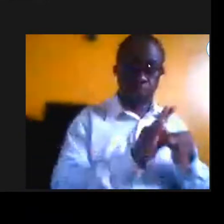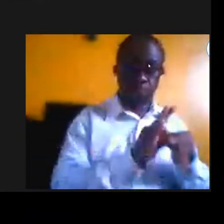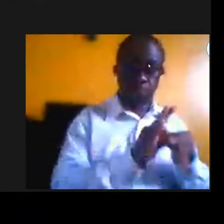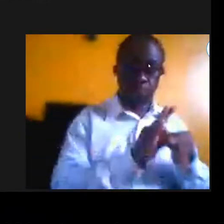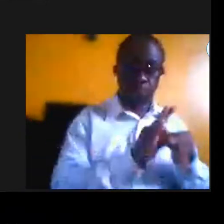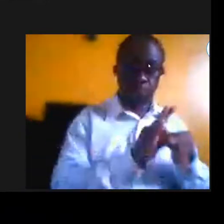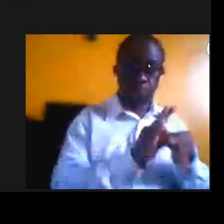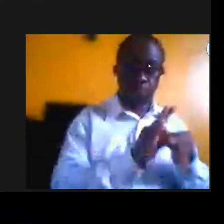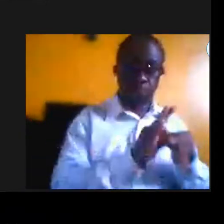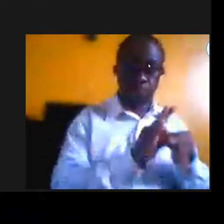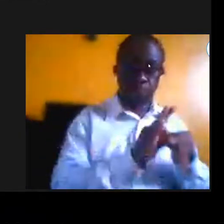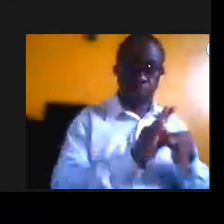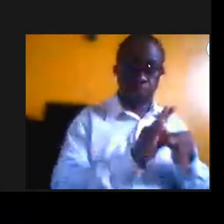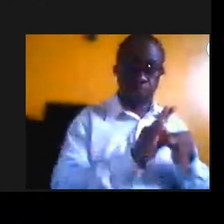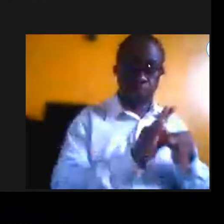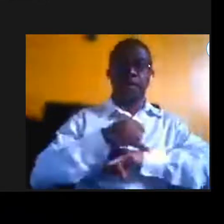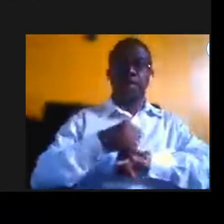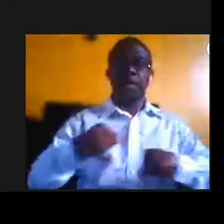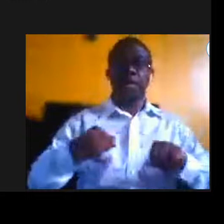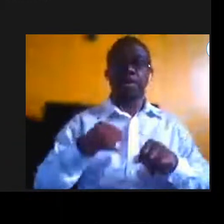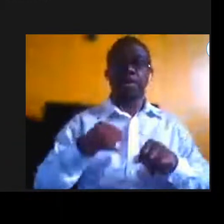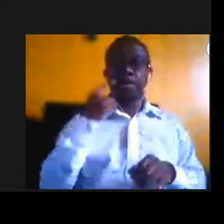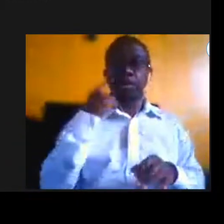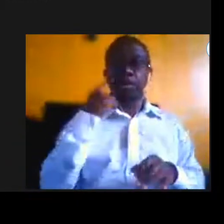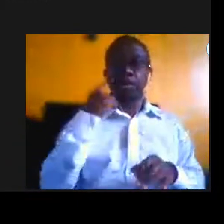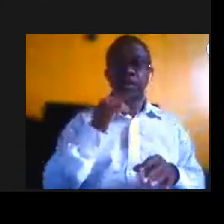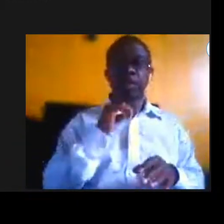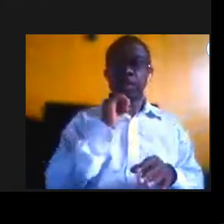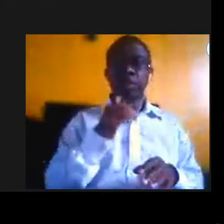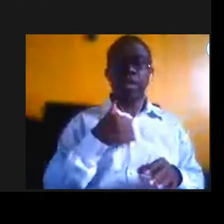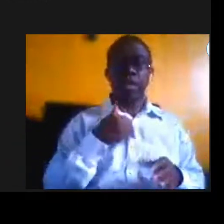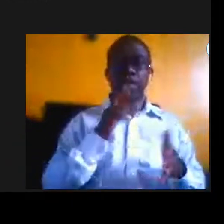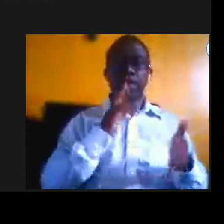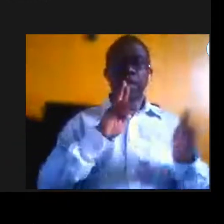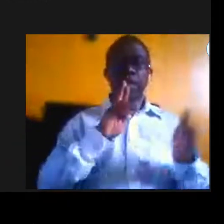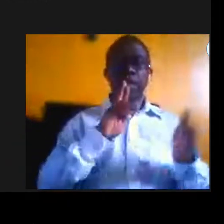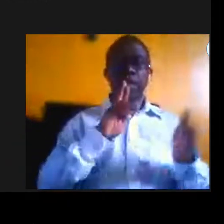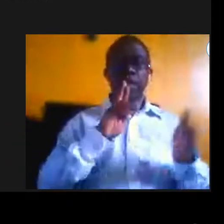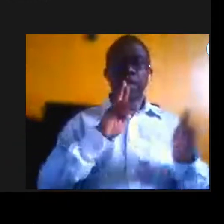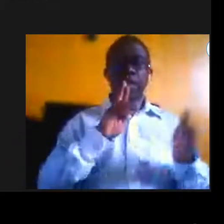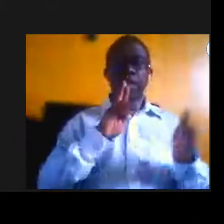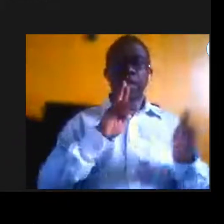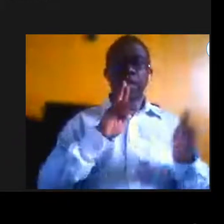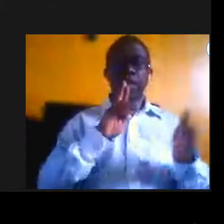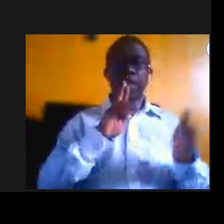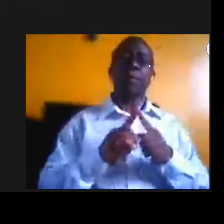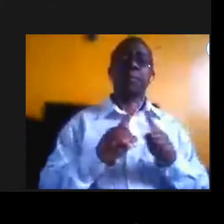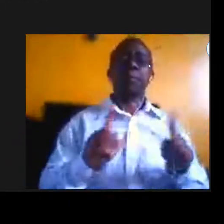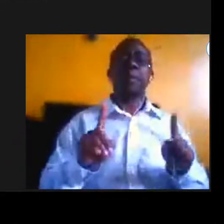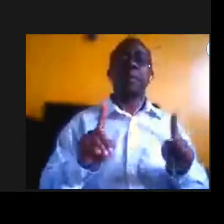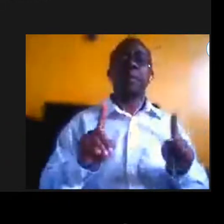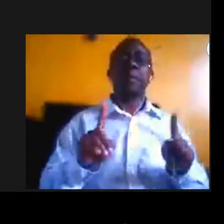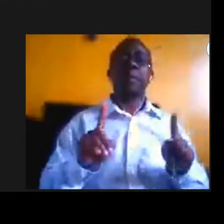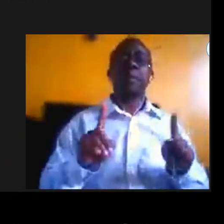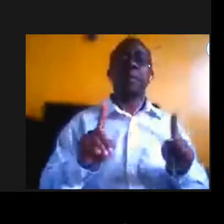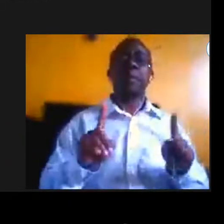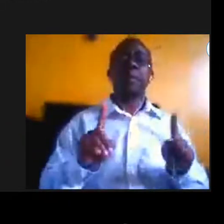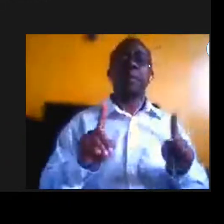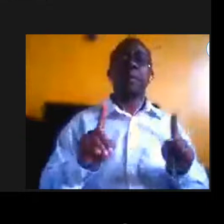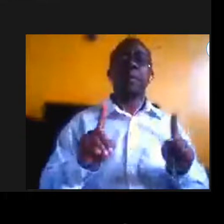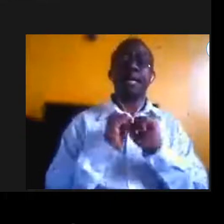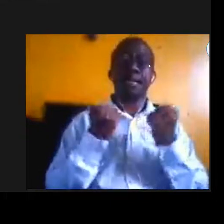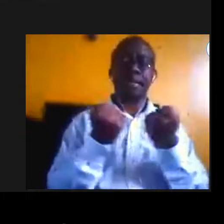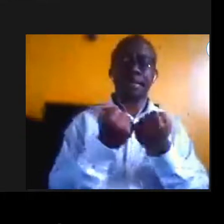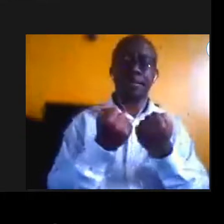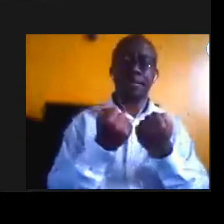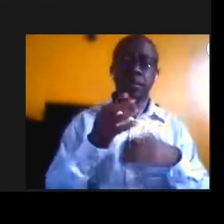same, so that it doesn't, there's no report fatigue at member states, but also with civil society